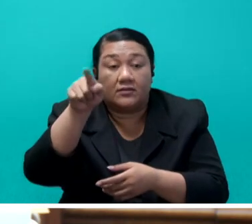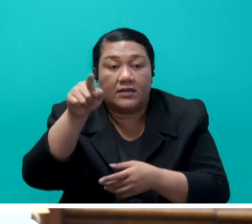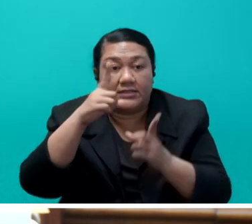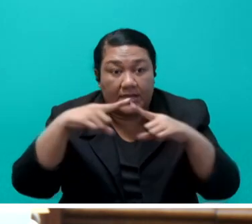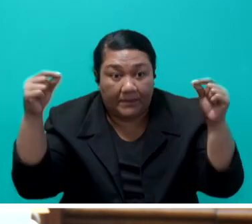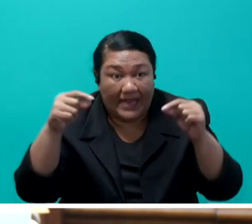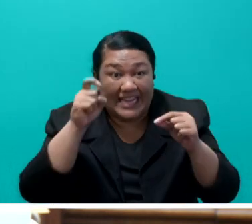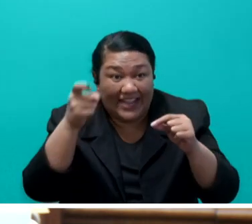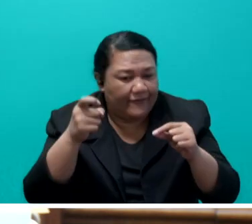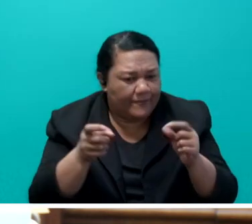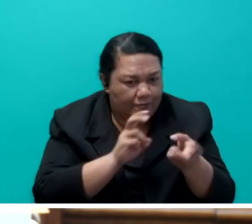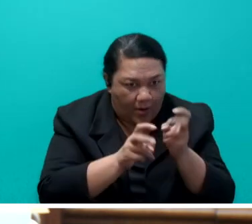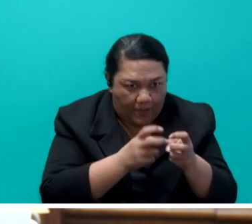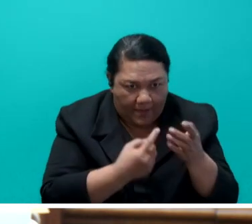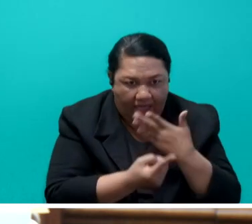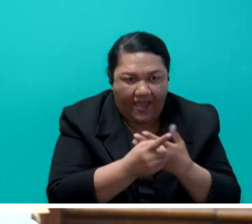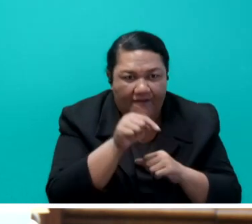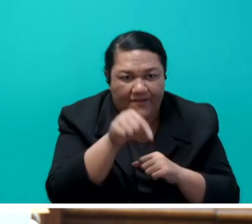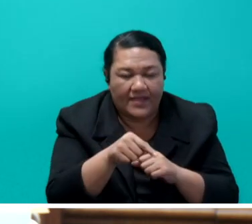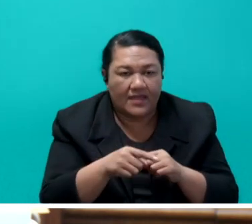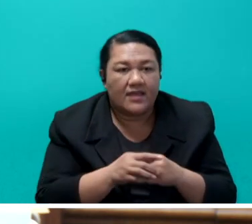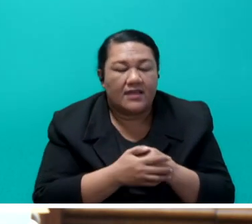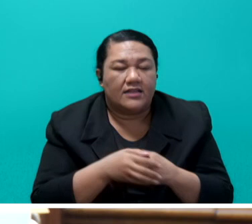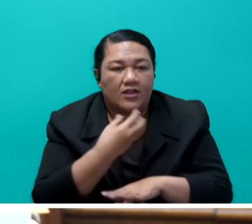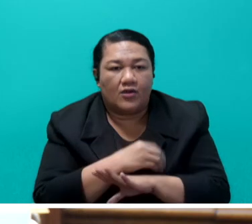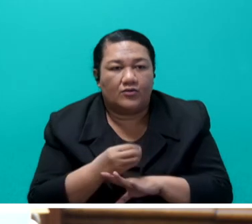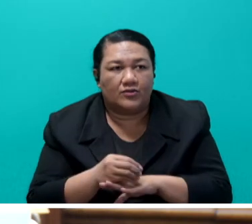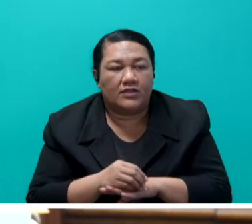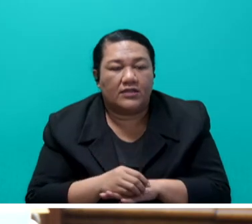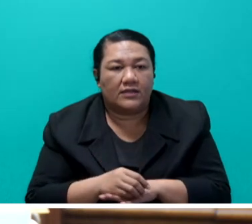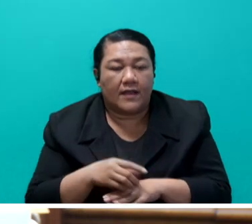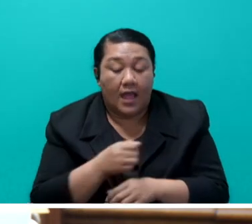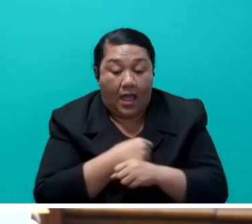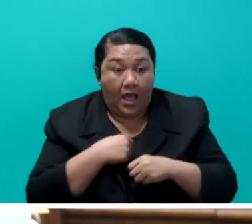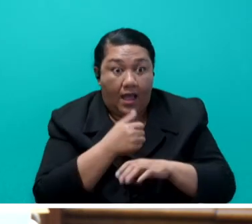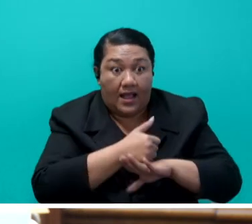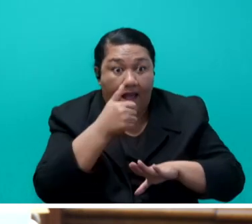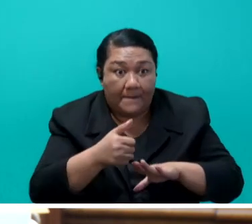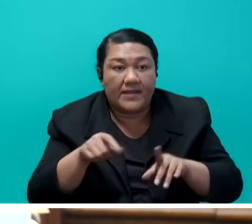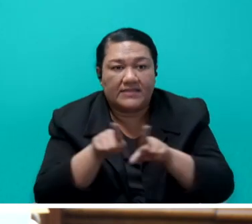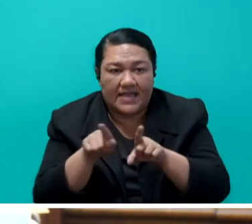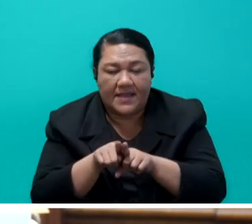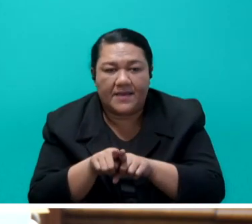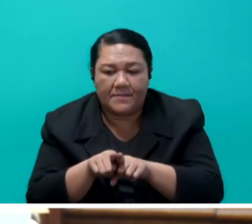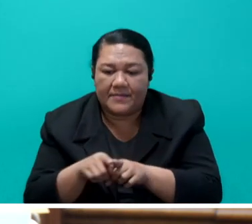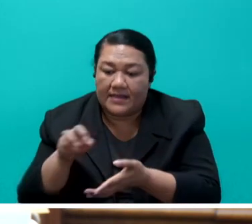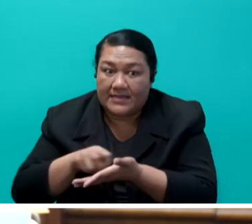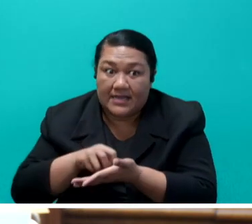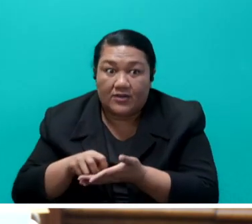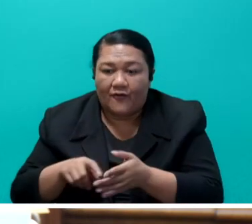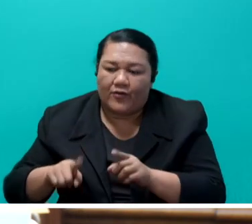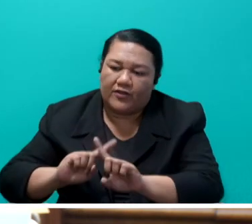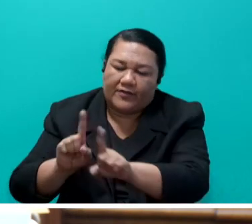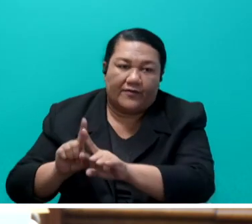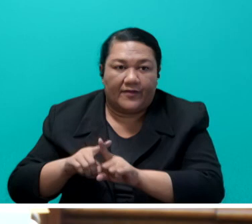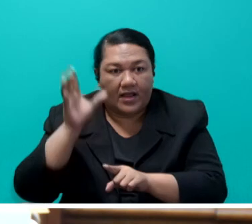Our government, in collaboration with the Pacific Island Forum Secretariat, will facilitate ongoing dialogue, Mr. Speaker,